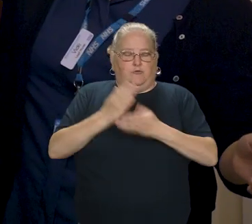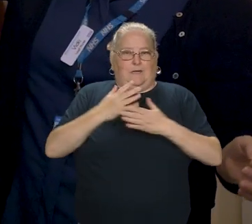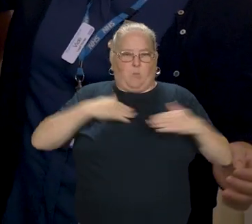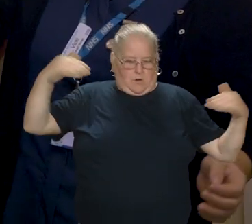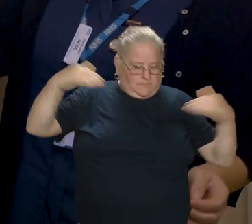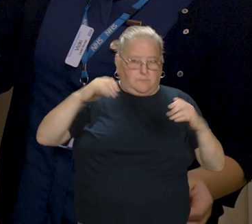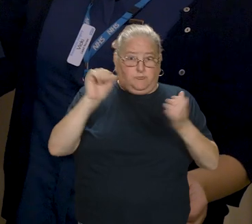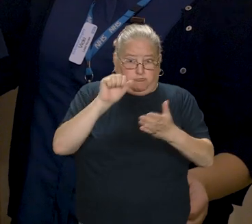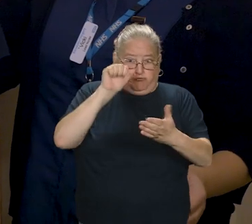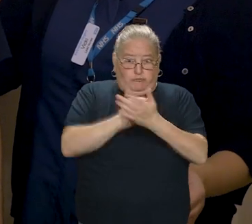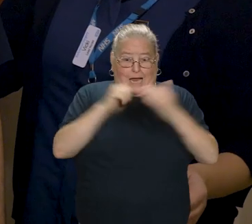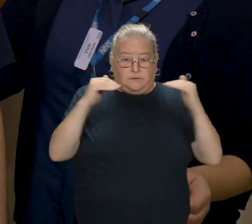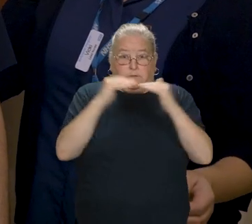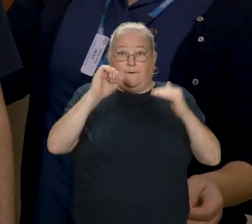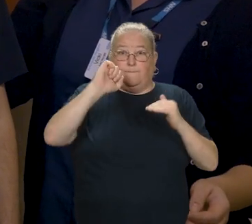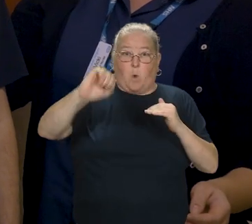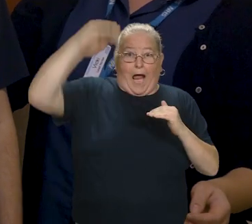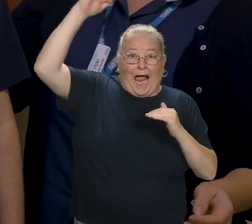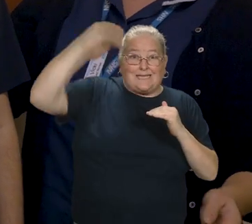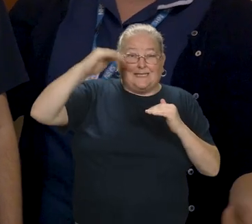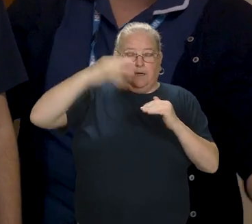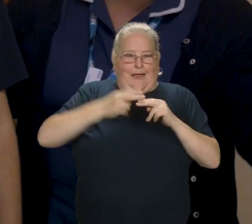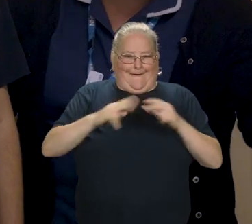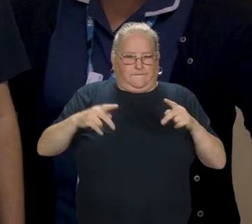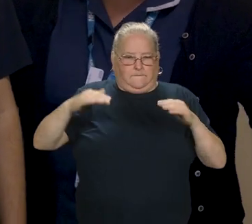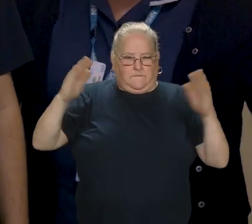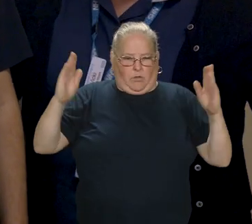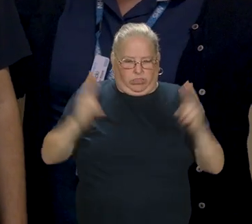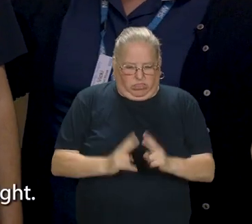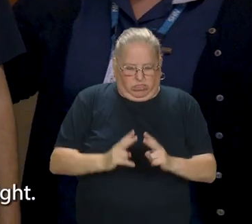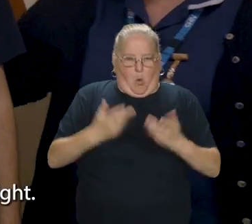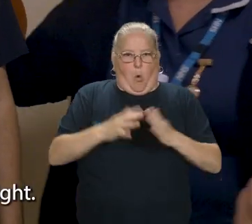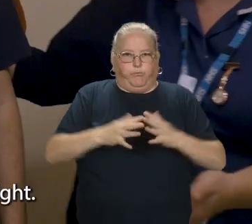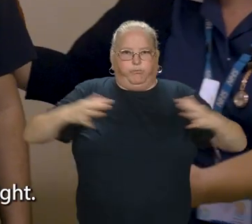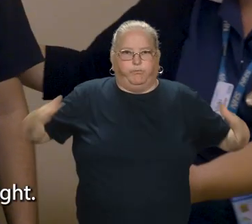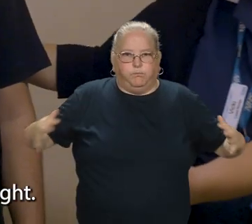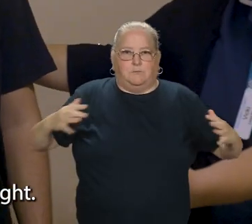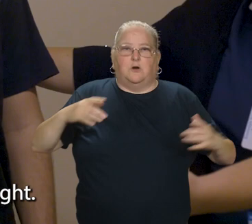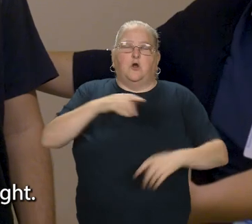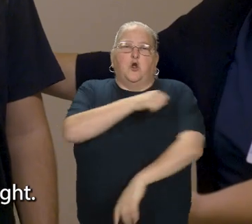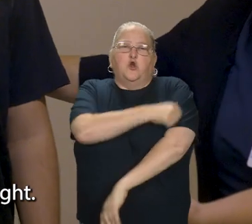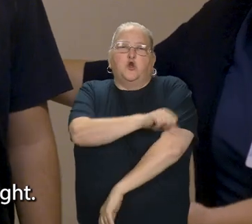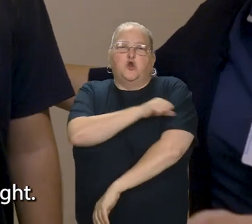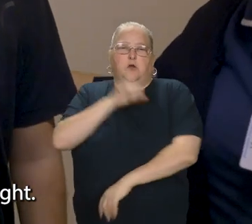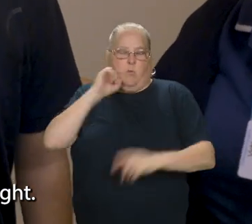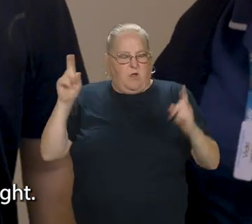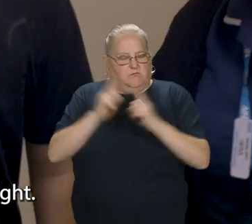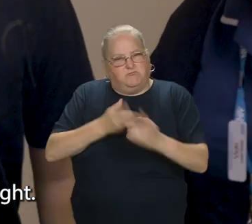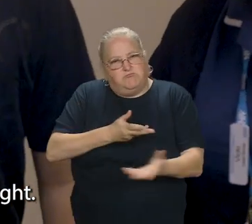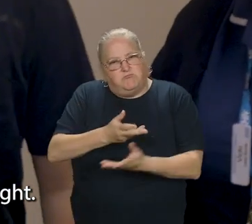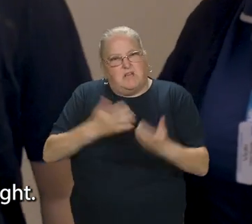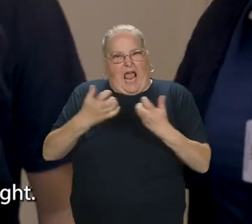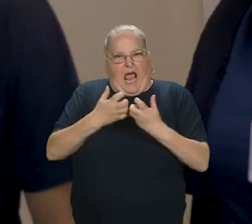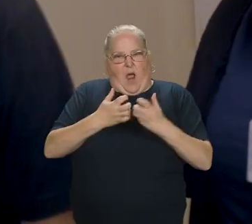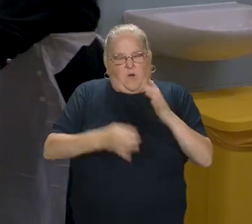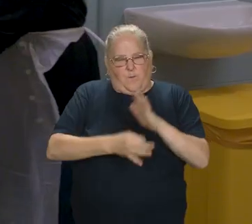height. If you are assessed to be over or underweight, your GP or nurse will discuss with you plans to help you manage